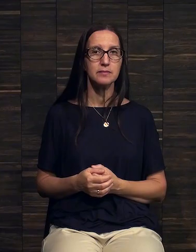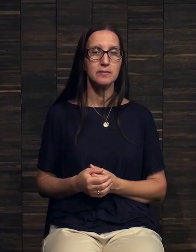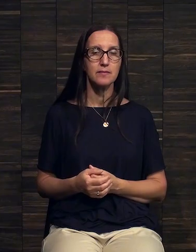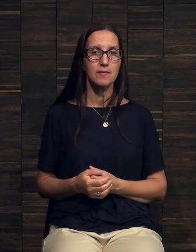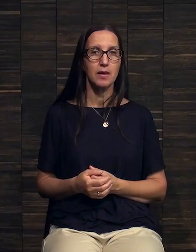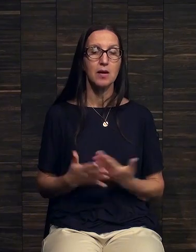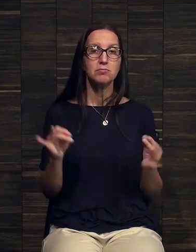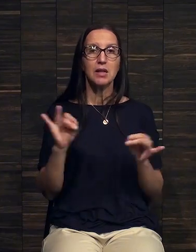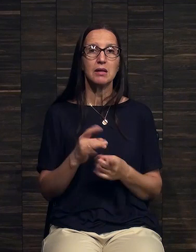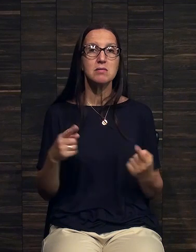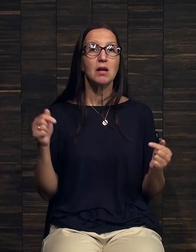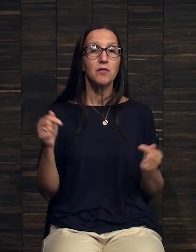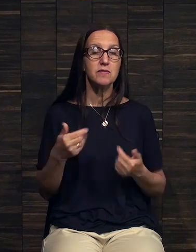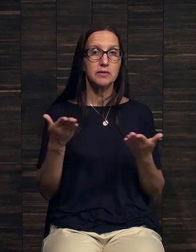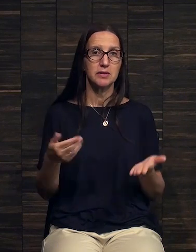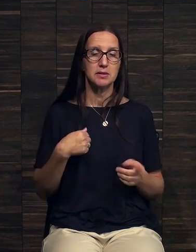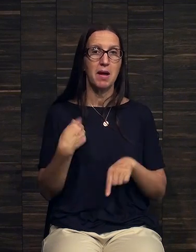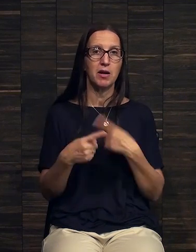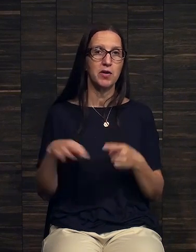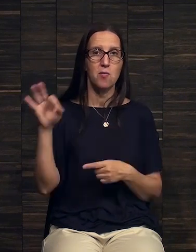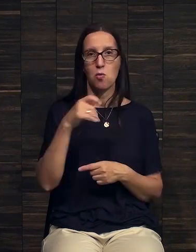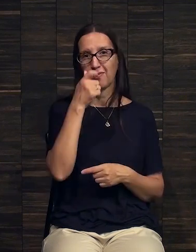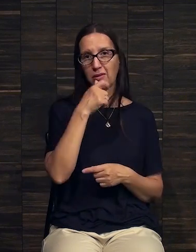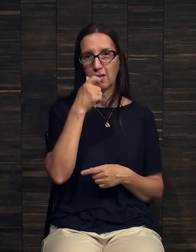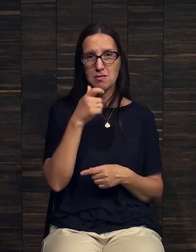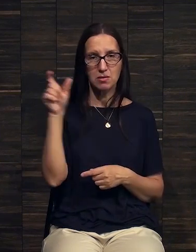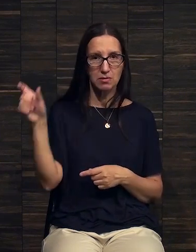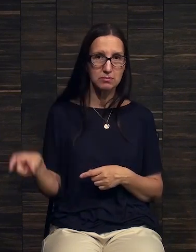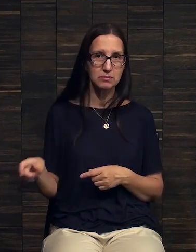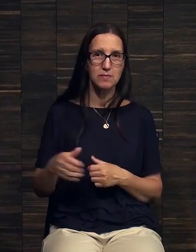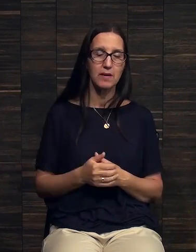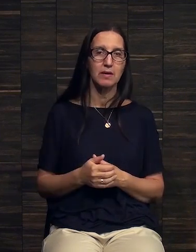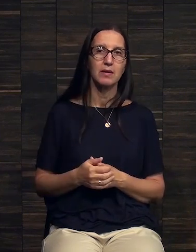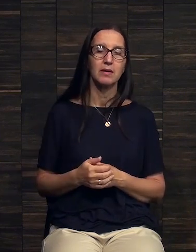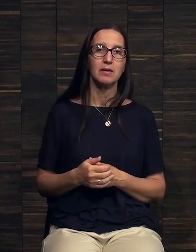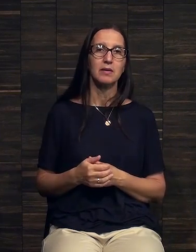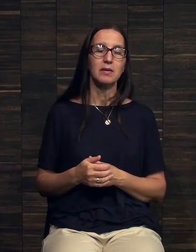So these are the aesthetic colors to depict. So Hitler